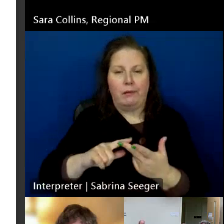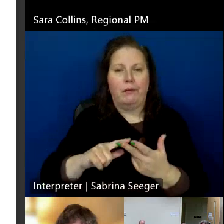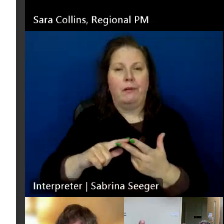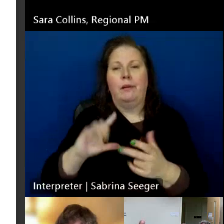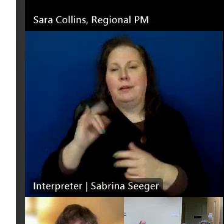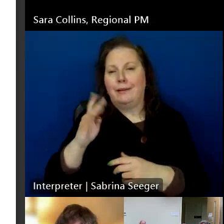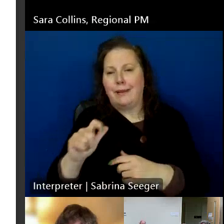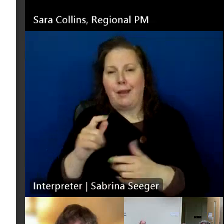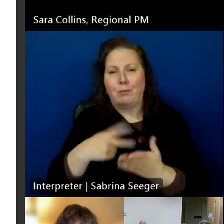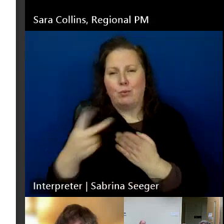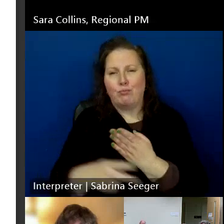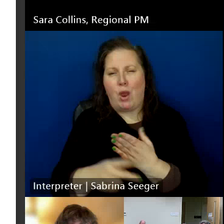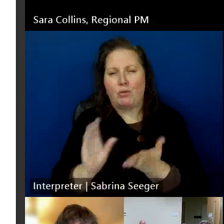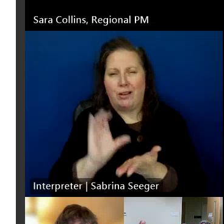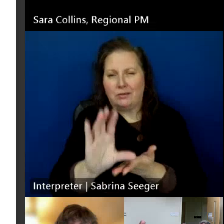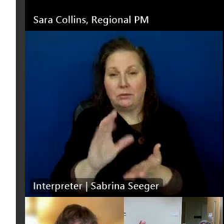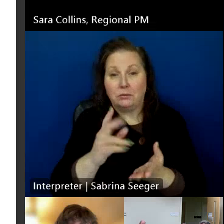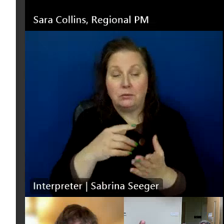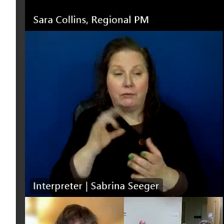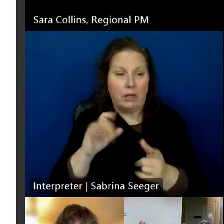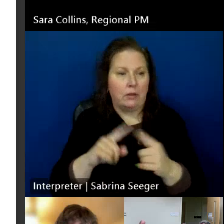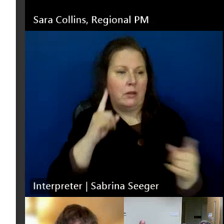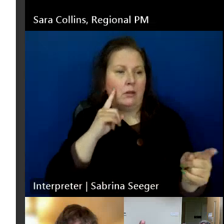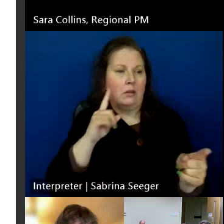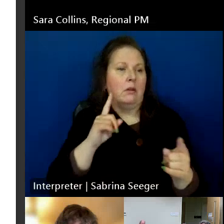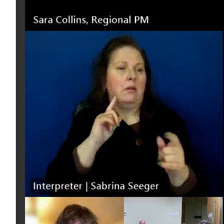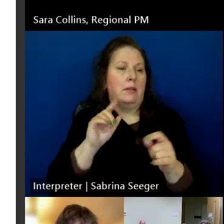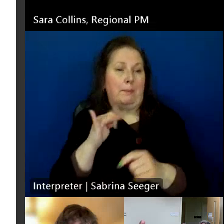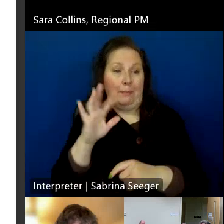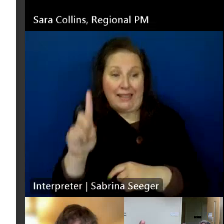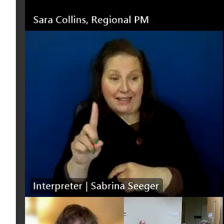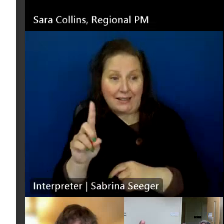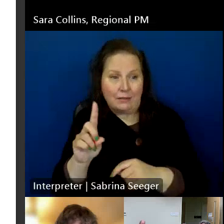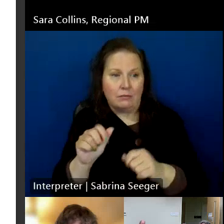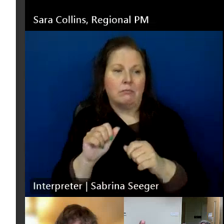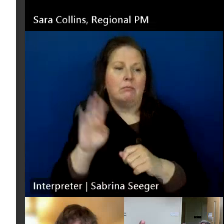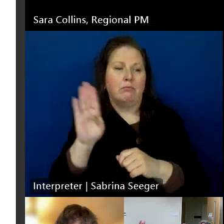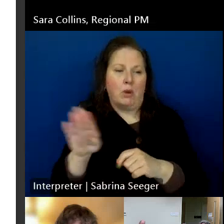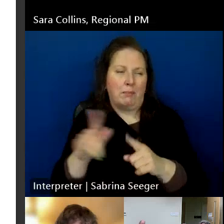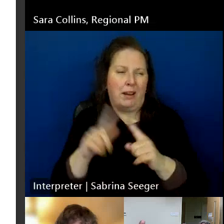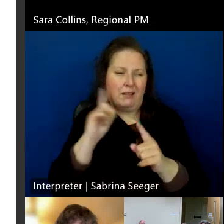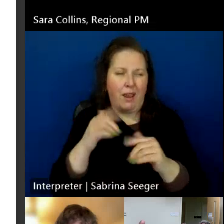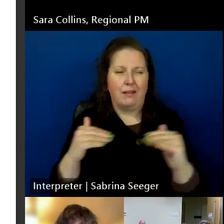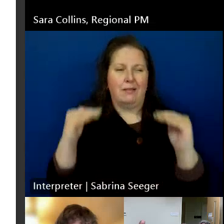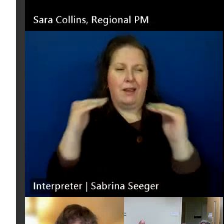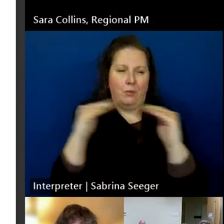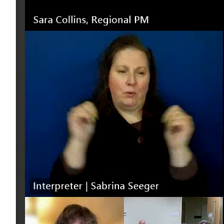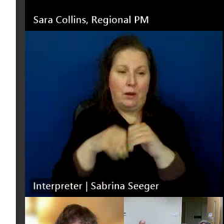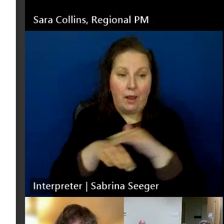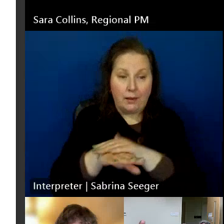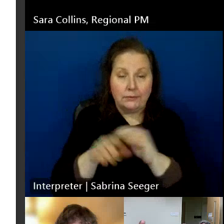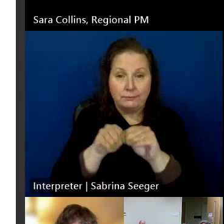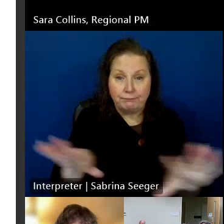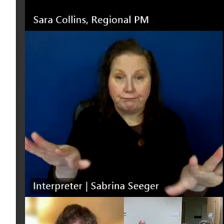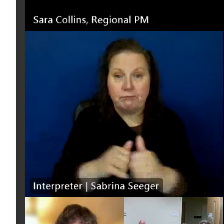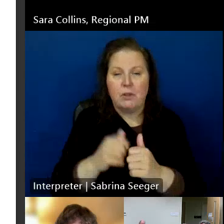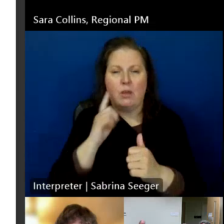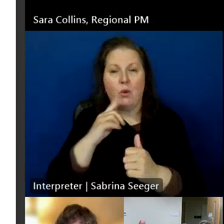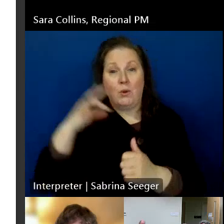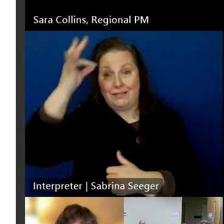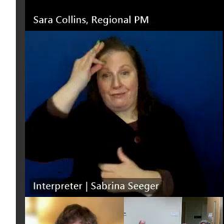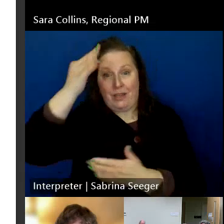Fund and the BEAD Fund, the Broadband Equity Access and Deployment. And some of those federal